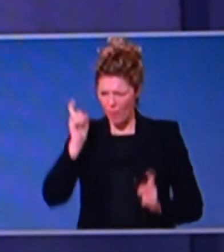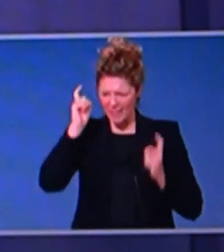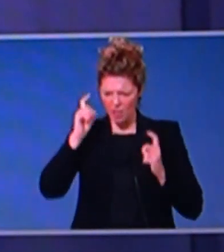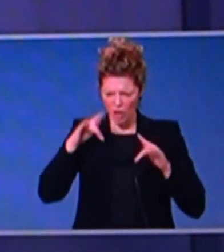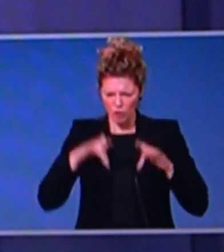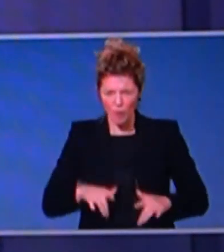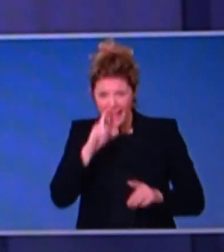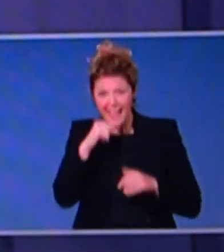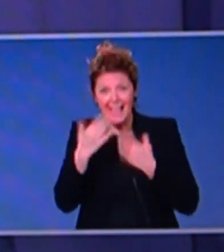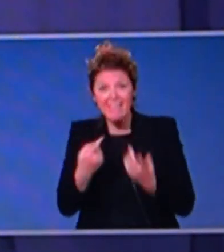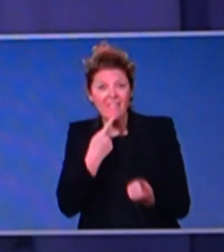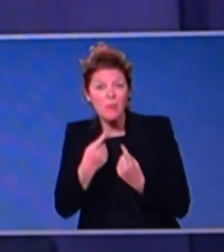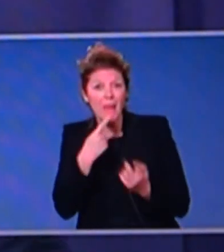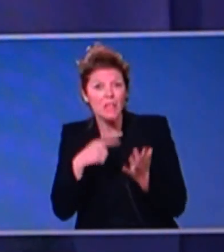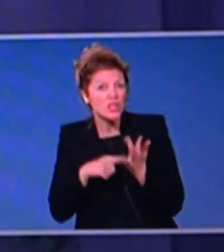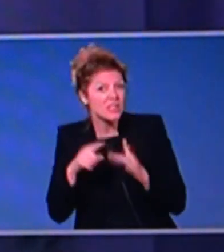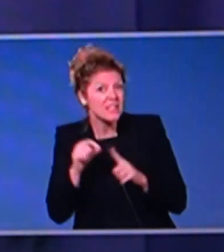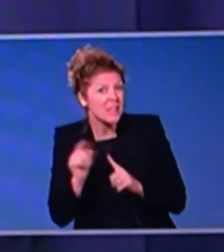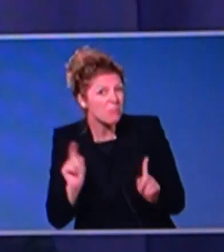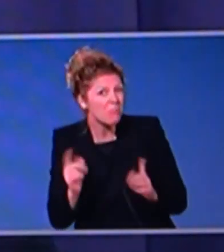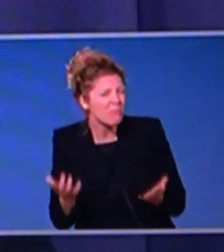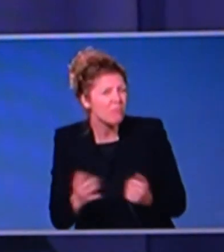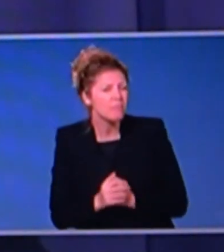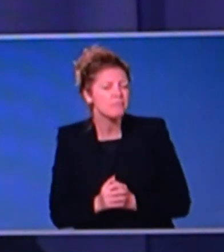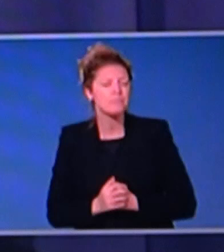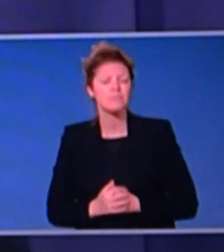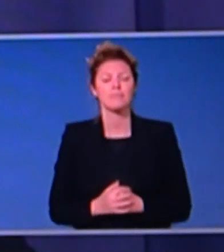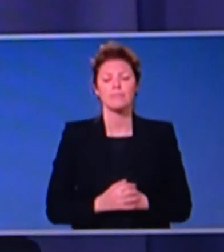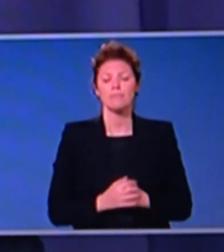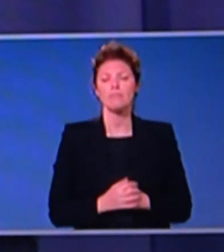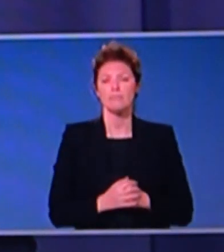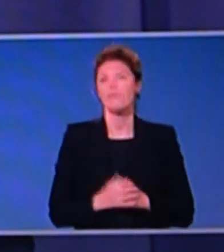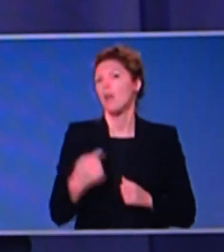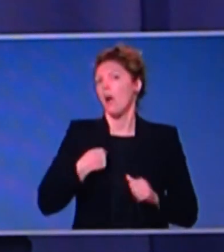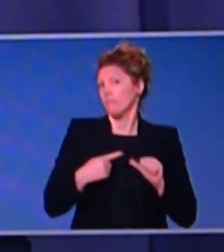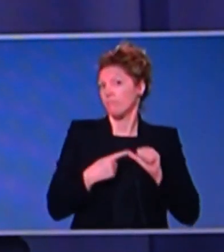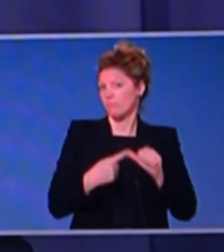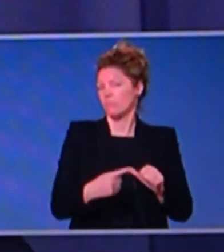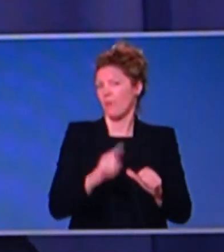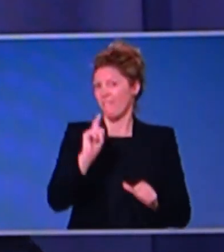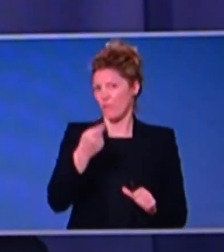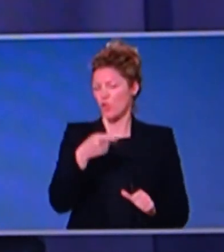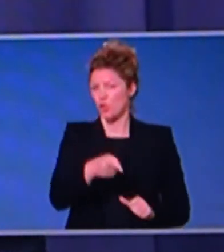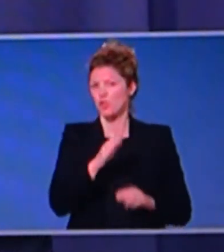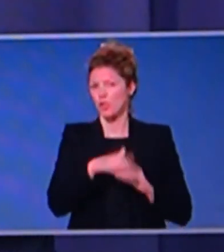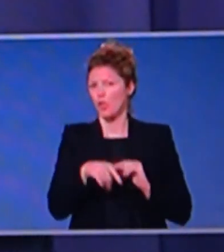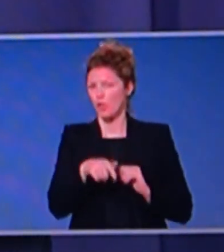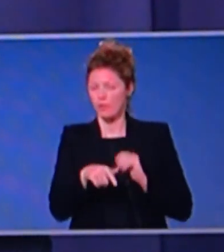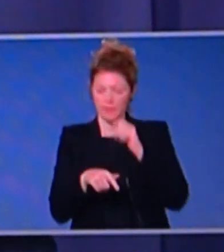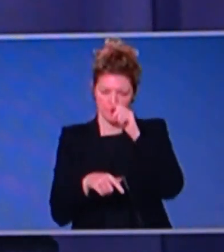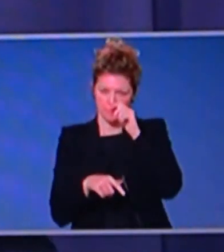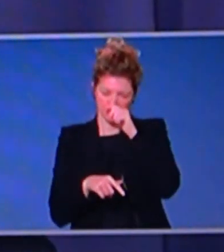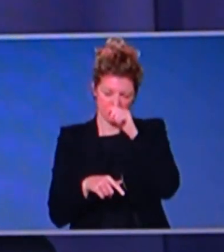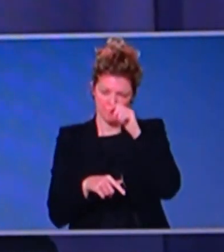Yes, absolutely. Oh, look, on the first one, and Professor Murphy, I think, is better placed to comment on the epidemiology of